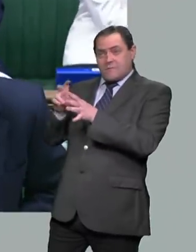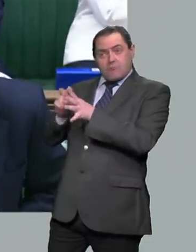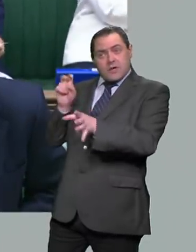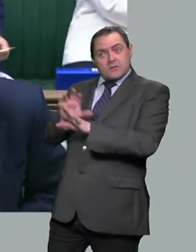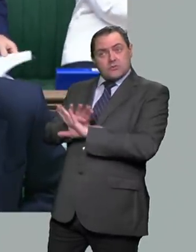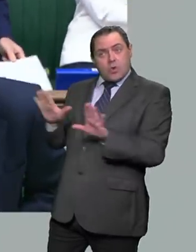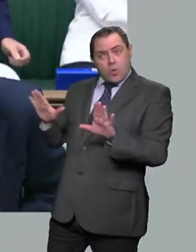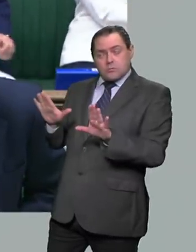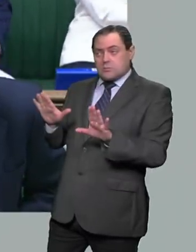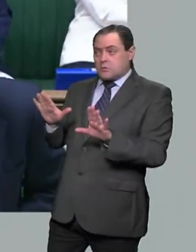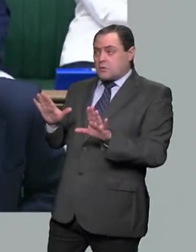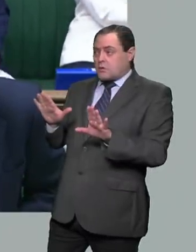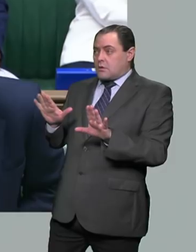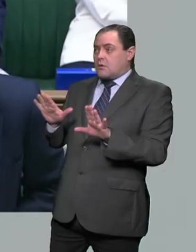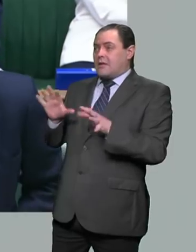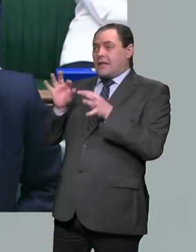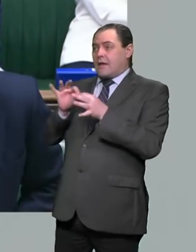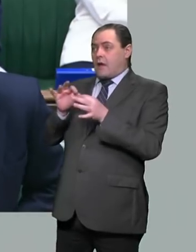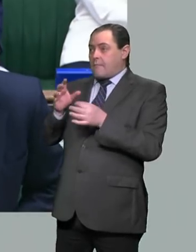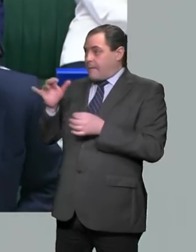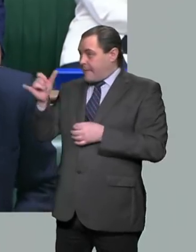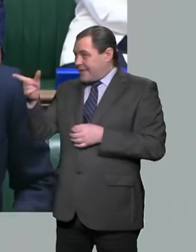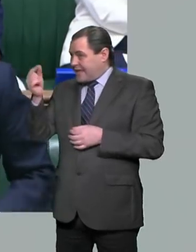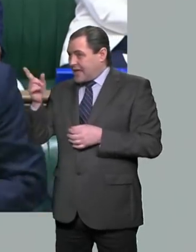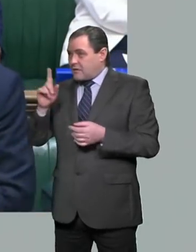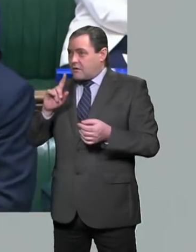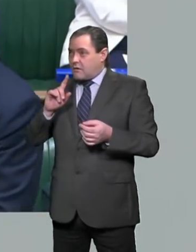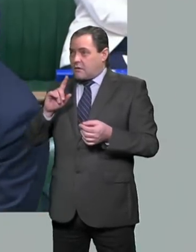and our ability to cut VAT. Perhaps